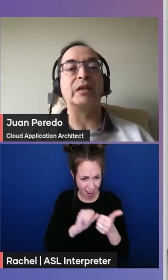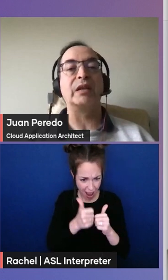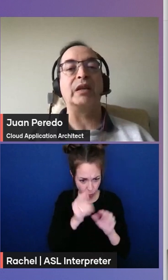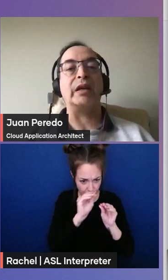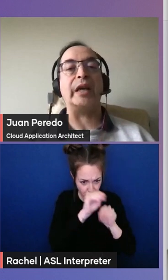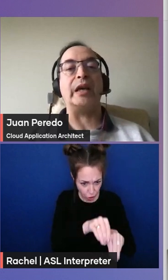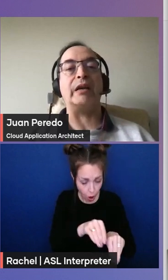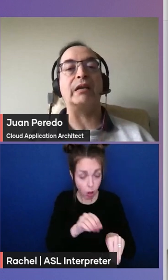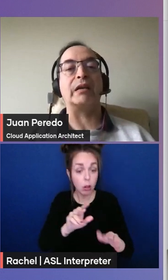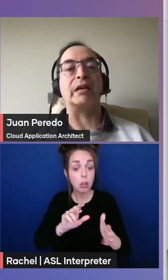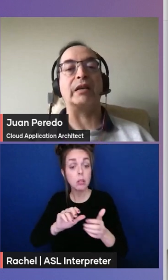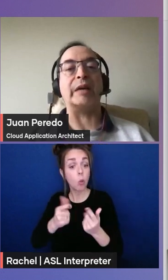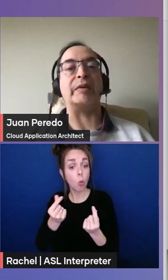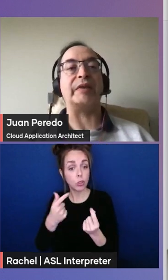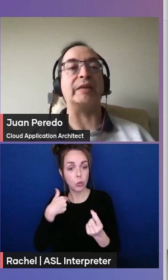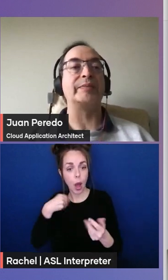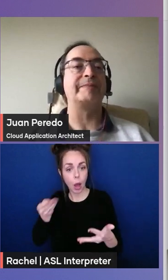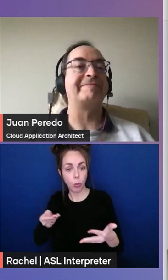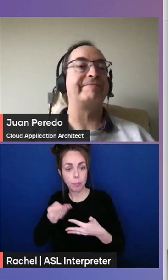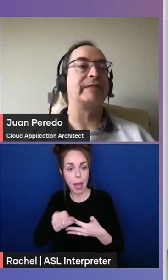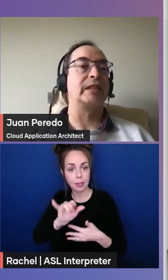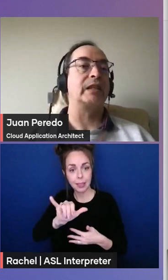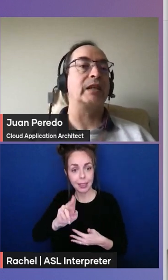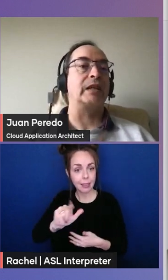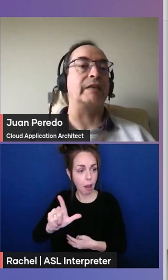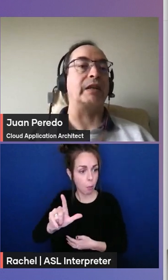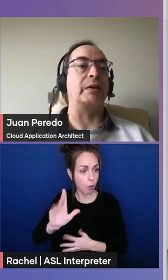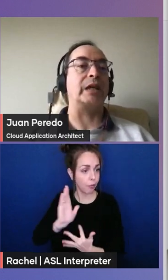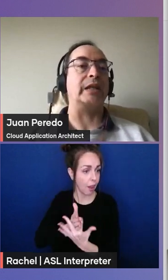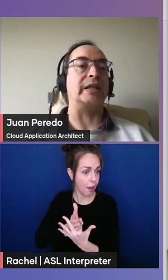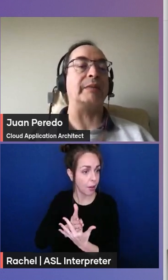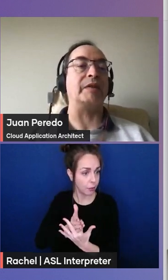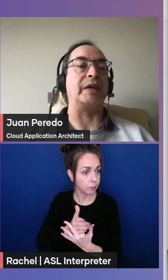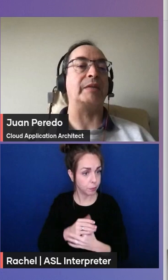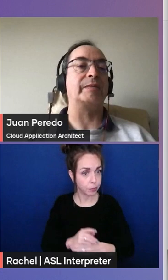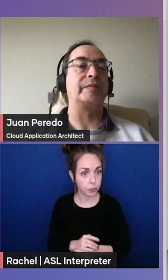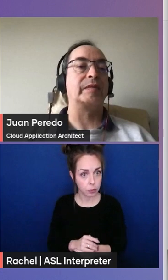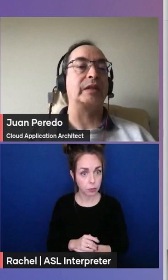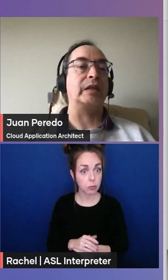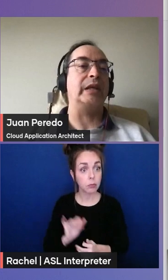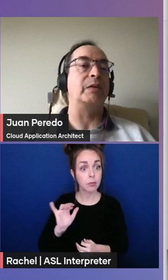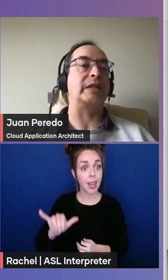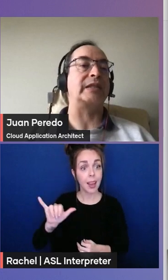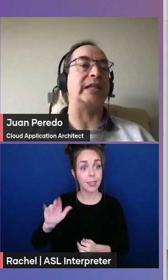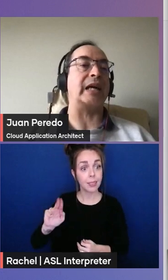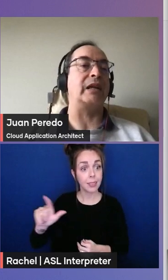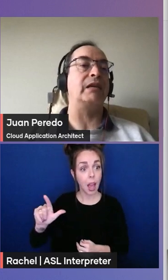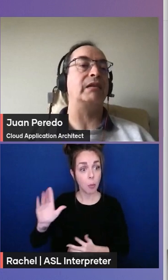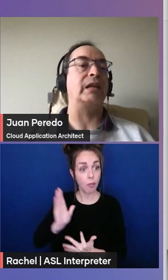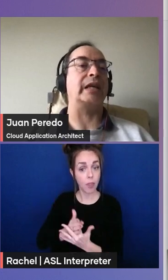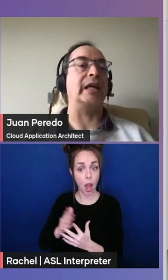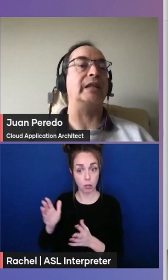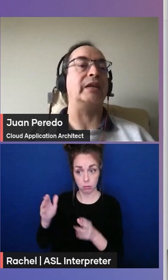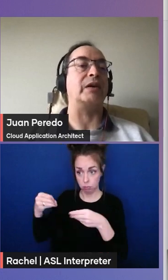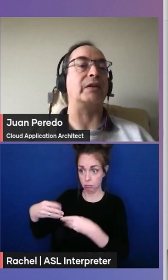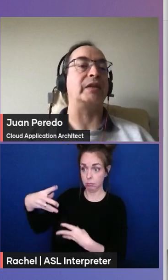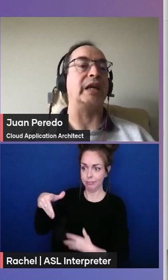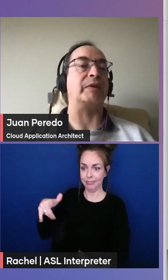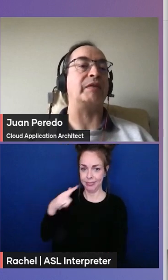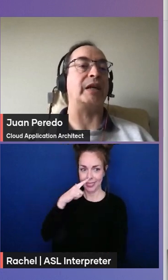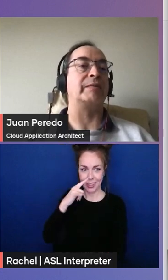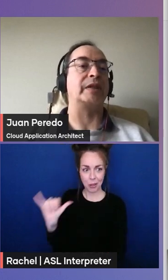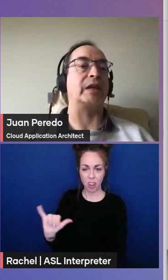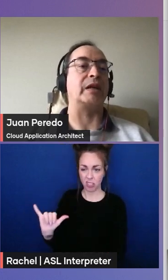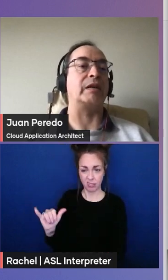it a YAML file. If I look at that YAML file, it looks exactly like any other